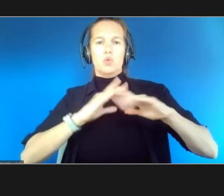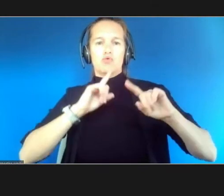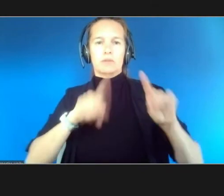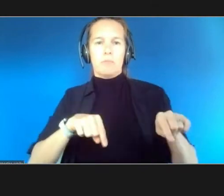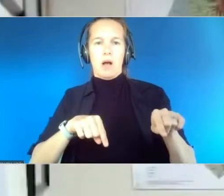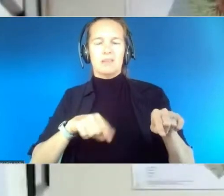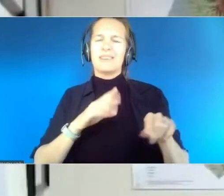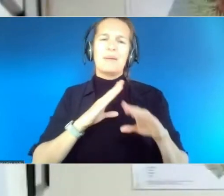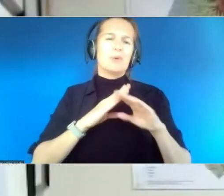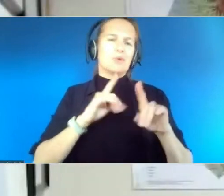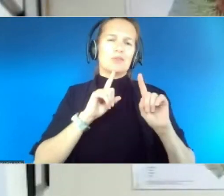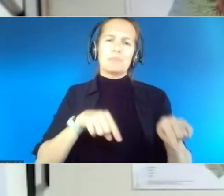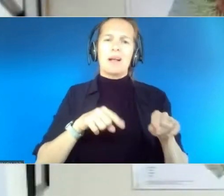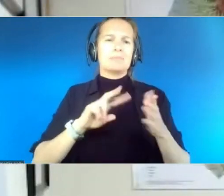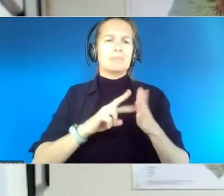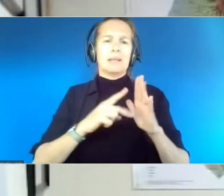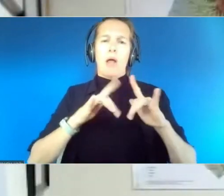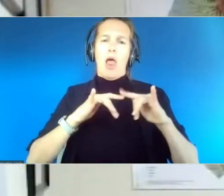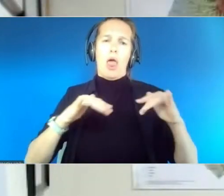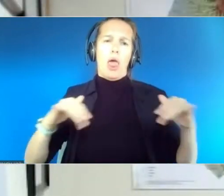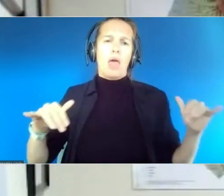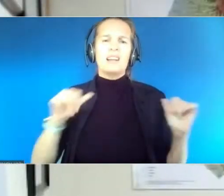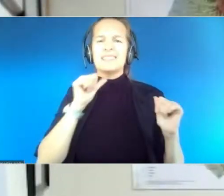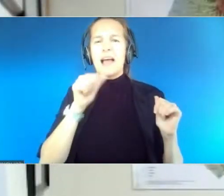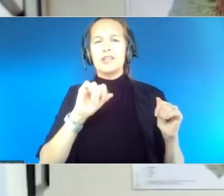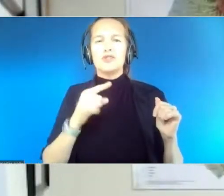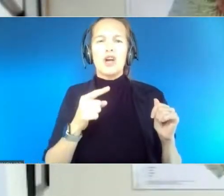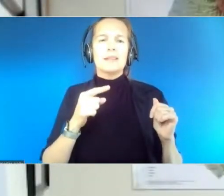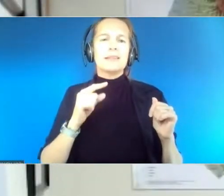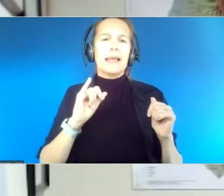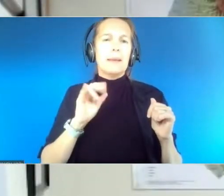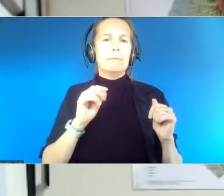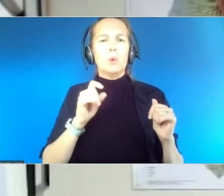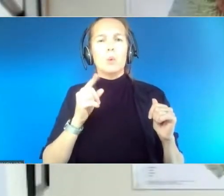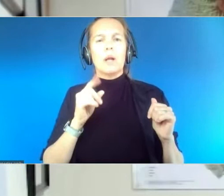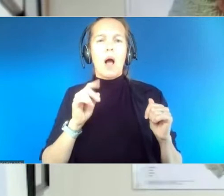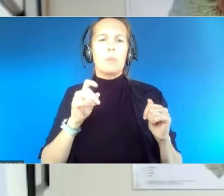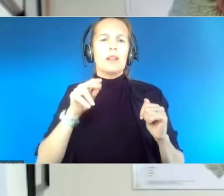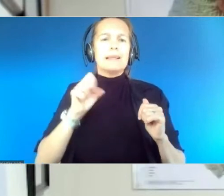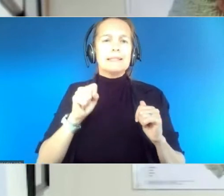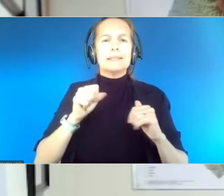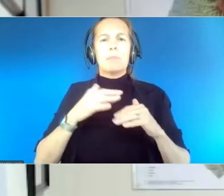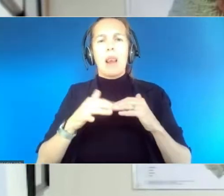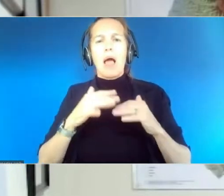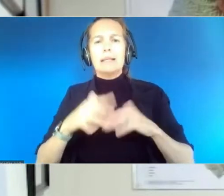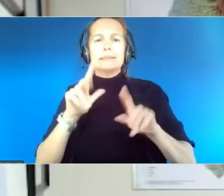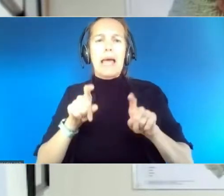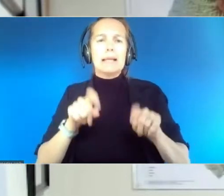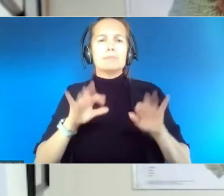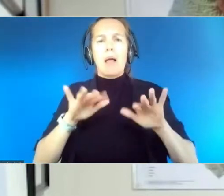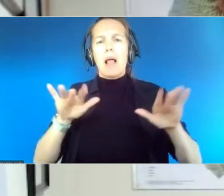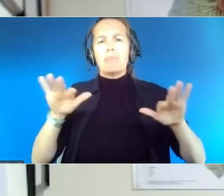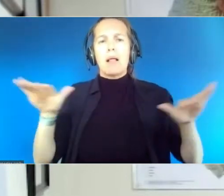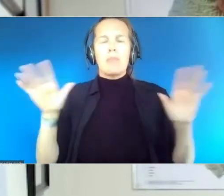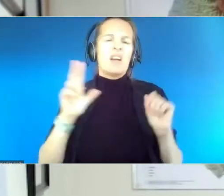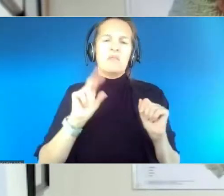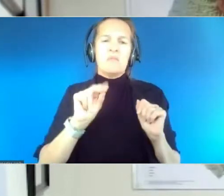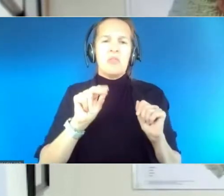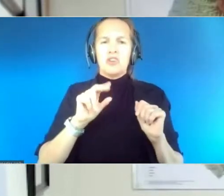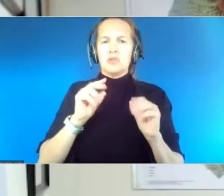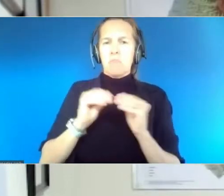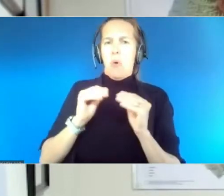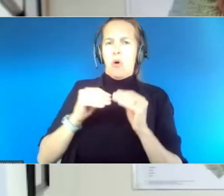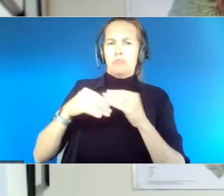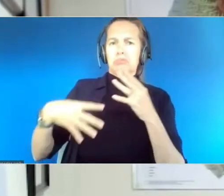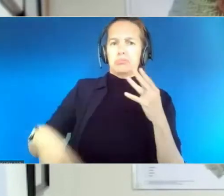different things. It's not just the immune globulins that you can test in the blood, but there are other things that are much more difficult to test. But they have been able to see